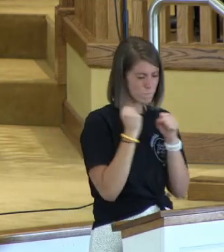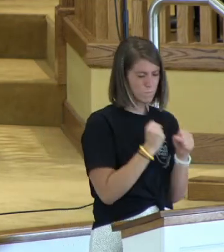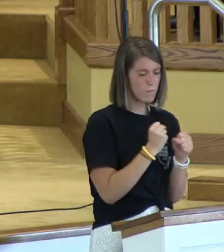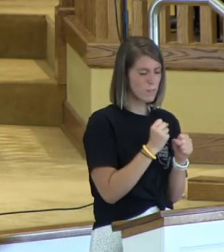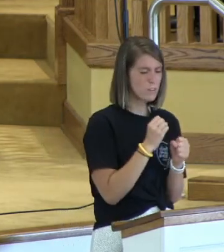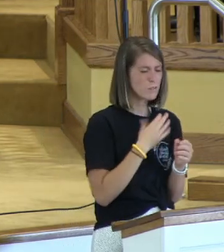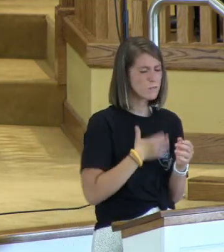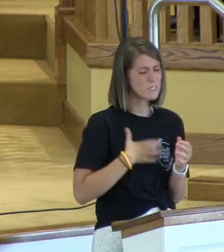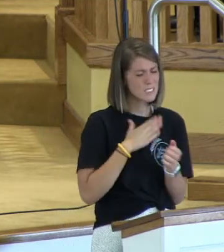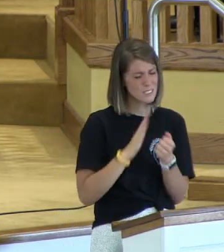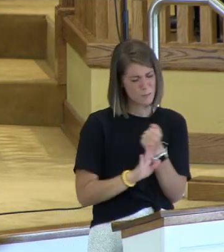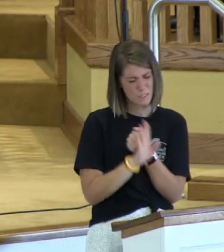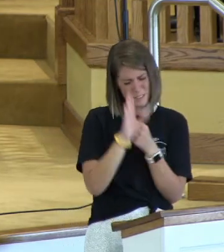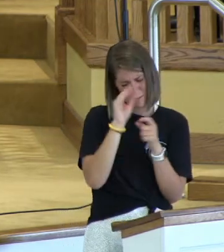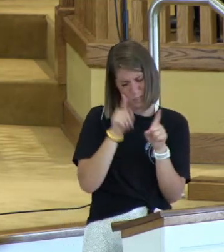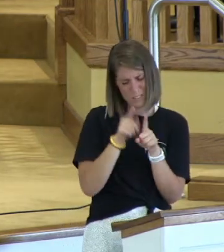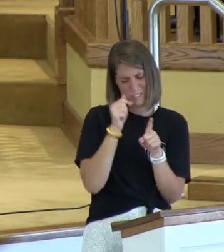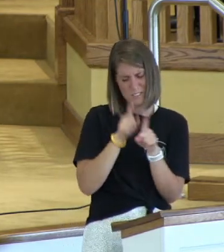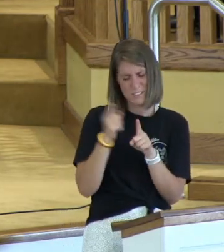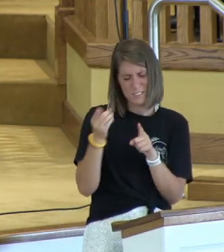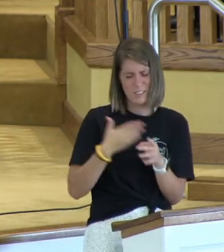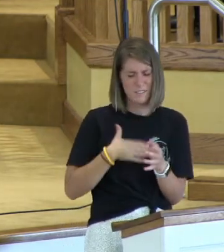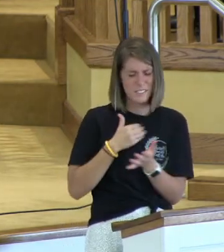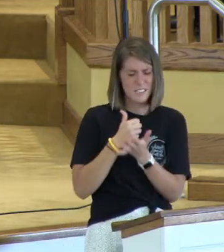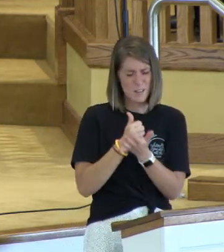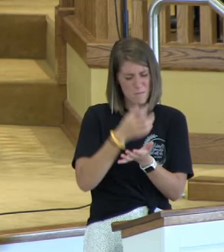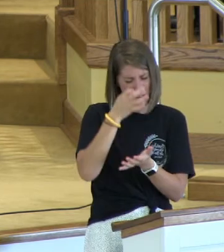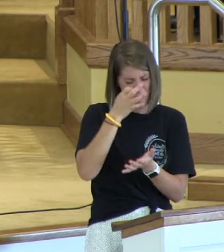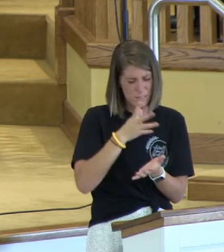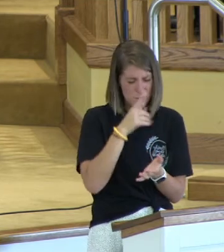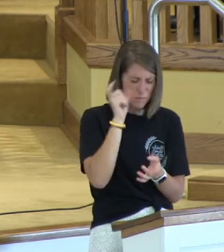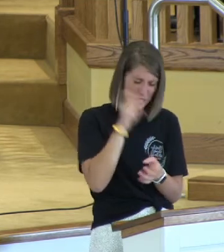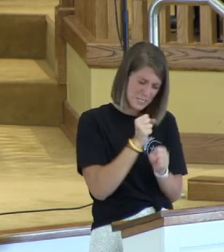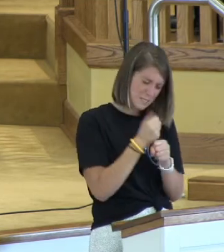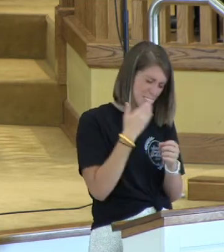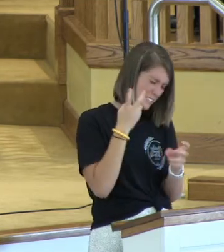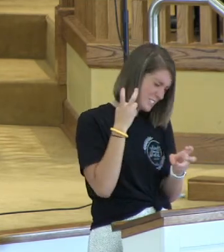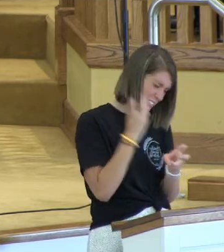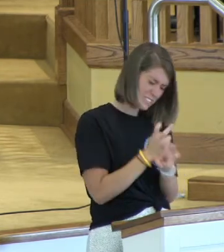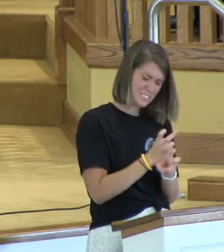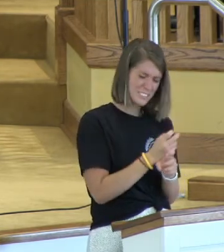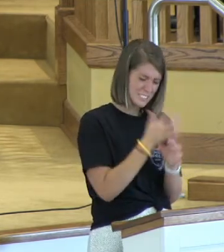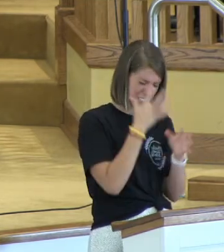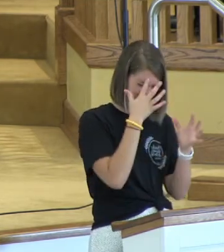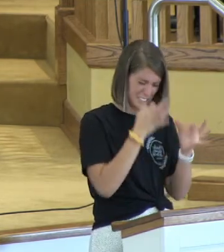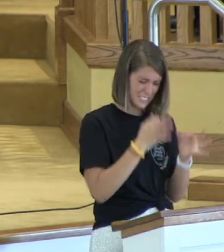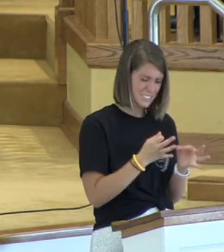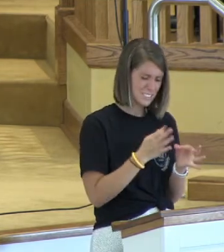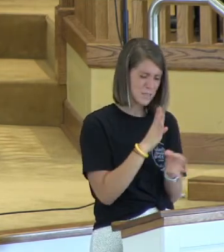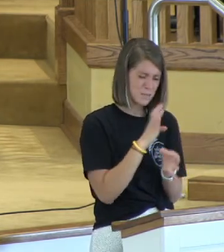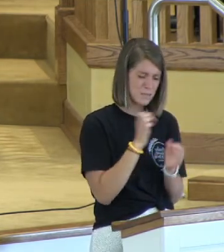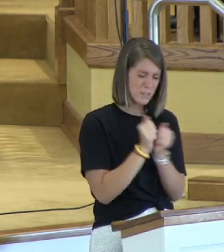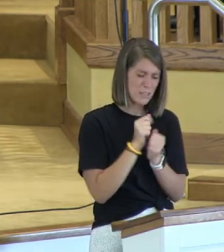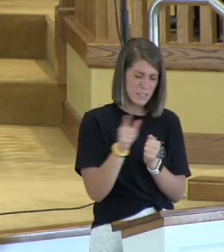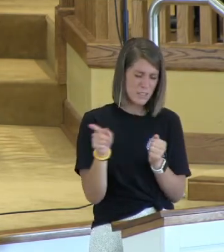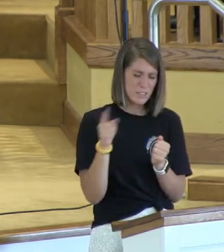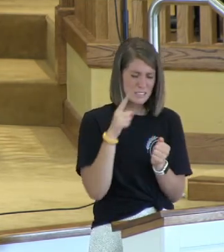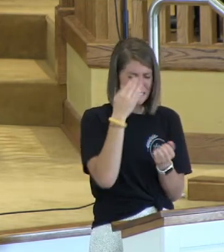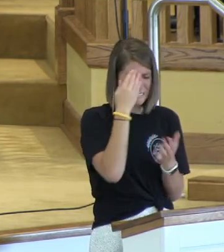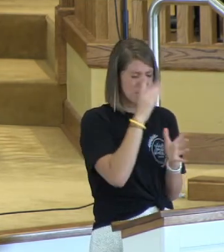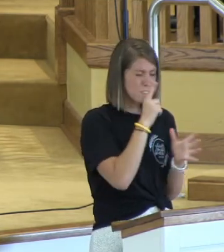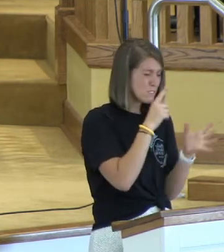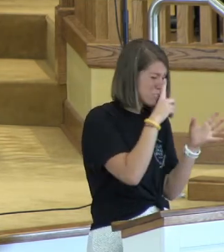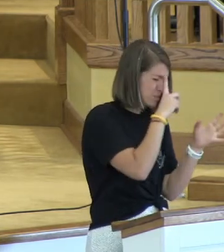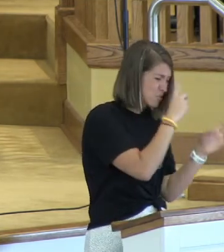Lord, be with our brothers and sisters over there. Be with pastors who have to make very hard decisions, and be with those because they don't know who to trust,